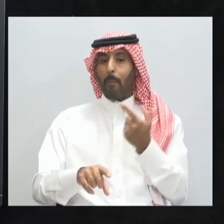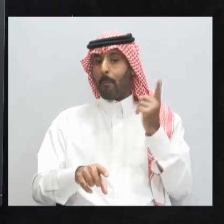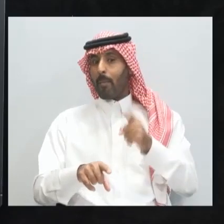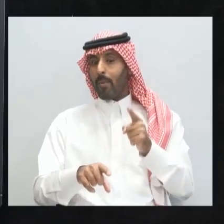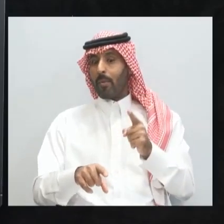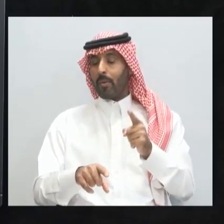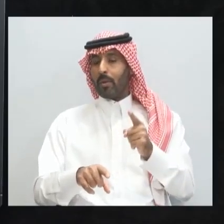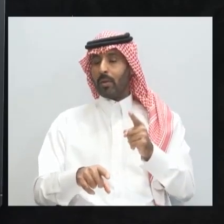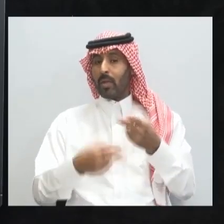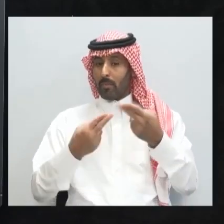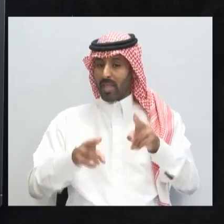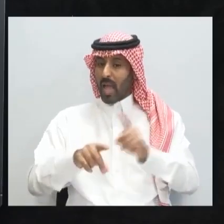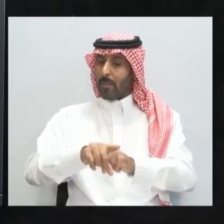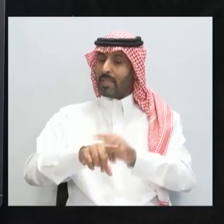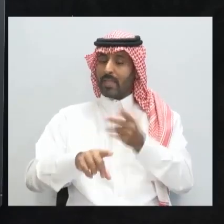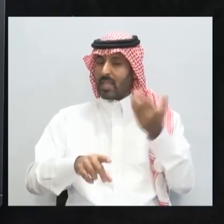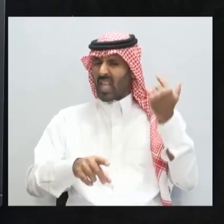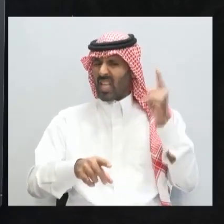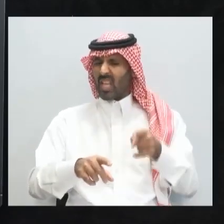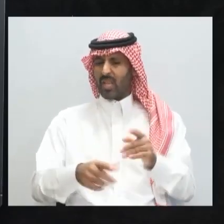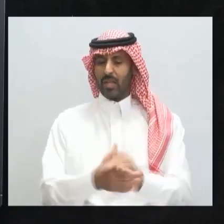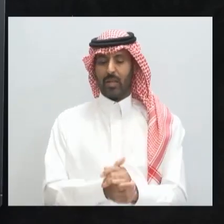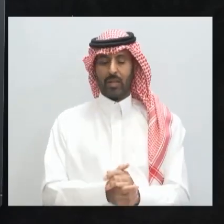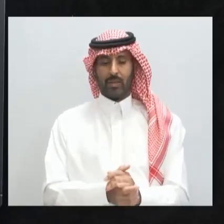we have here since, it is a period mentioned.